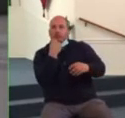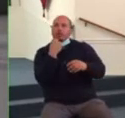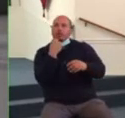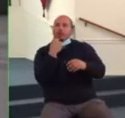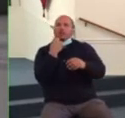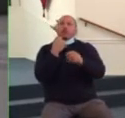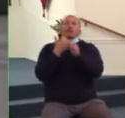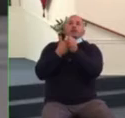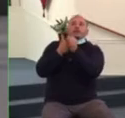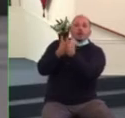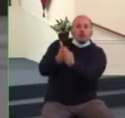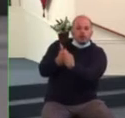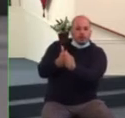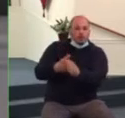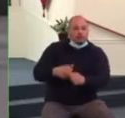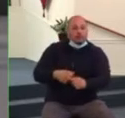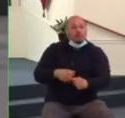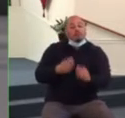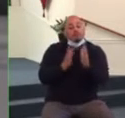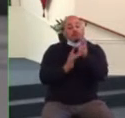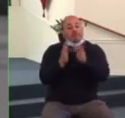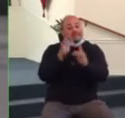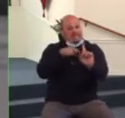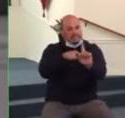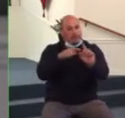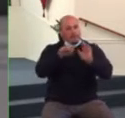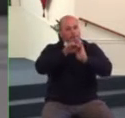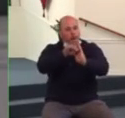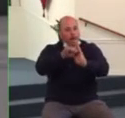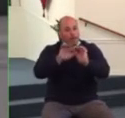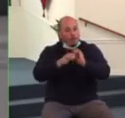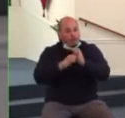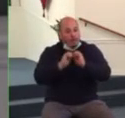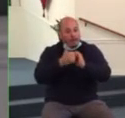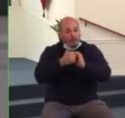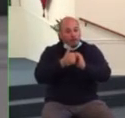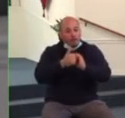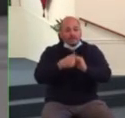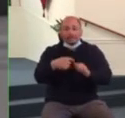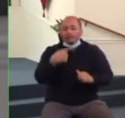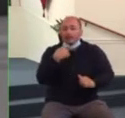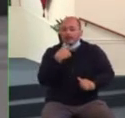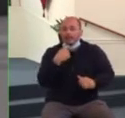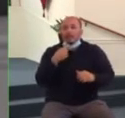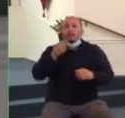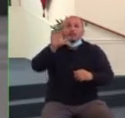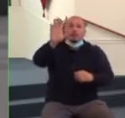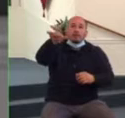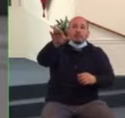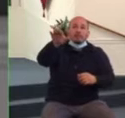cup from me, yet not what you will, and not what I will, but what you will."